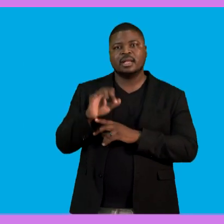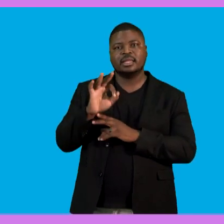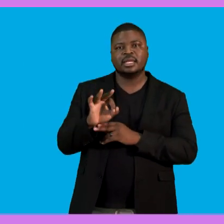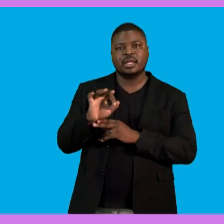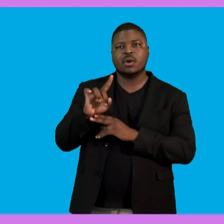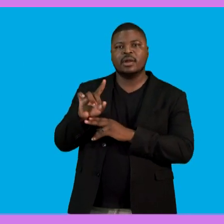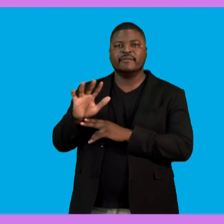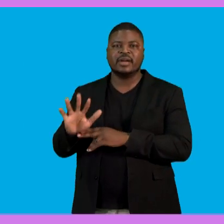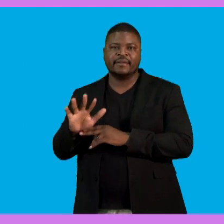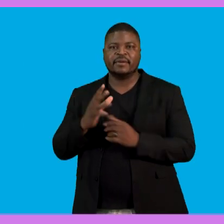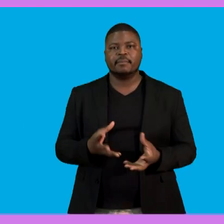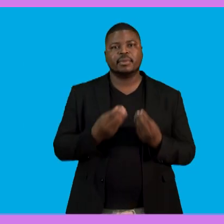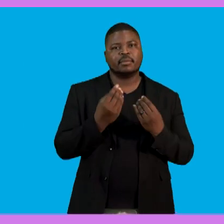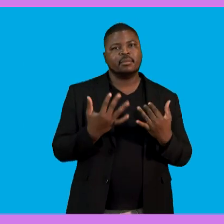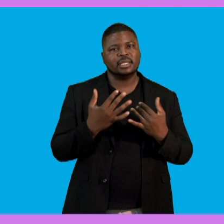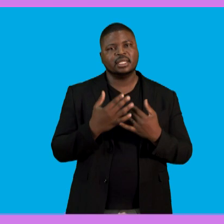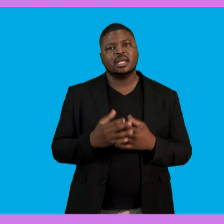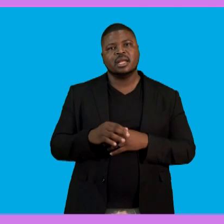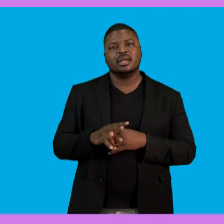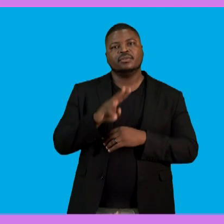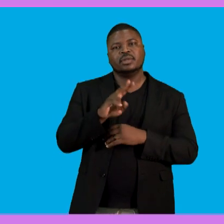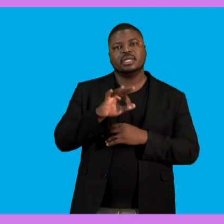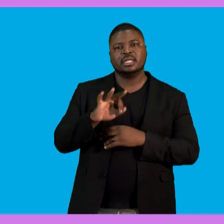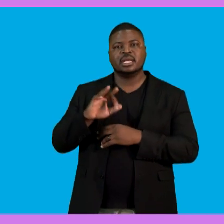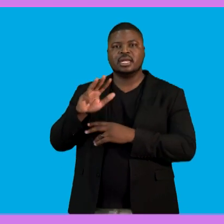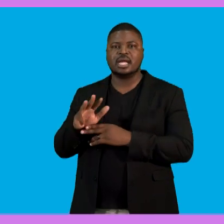gives us 39 rand